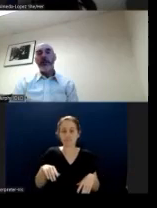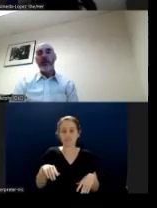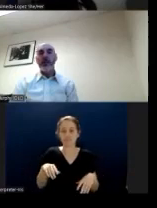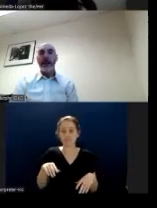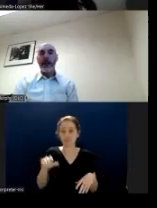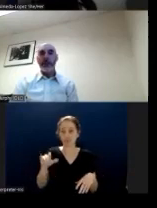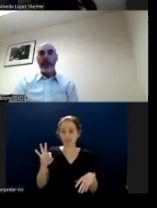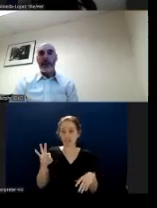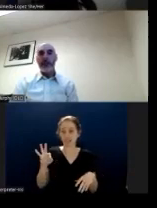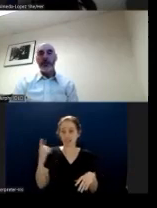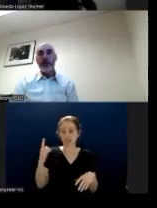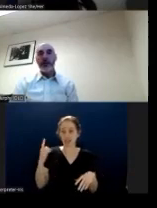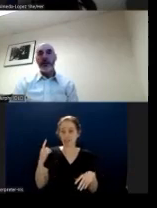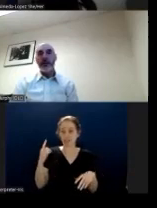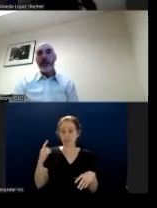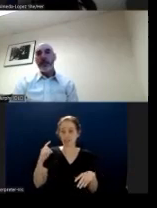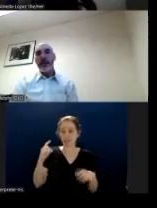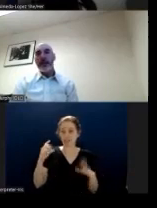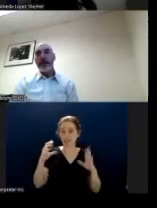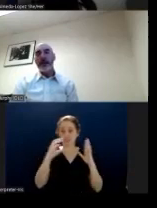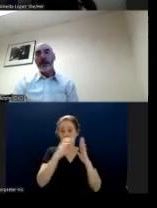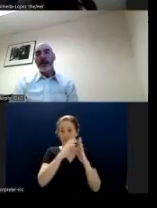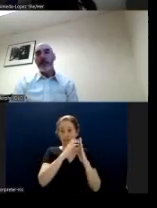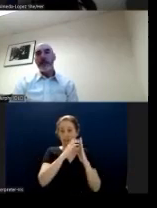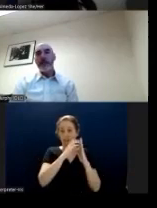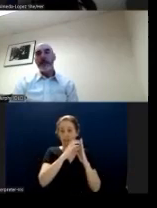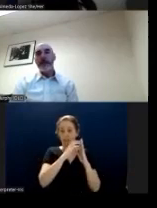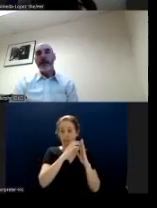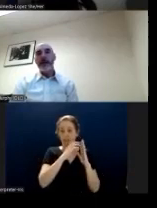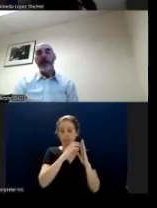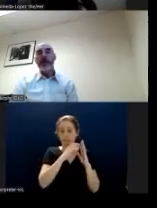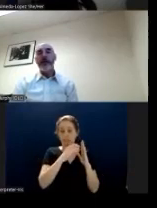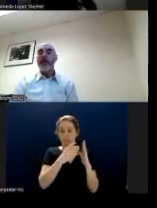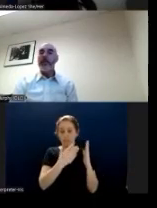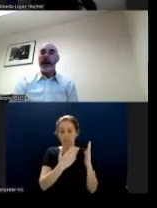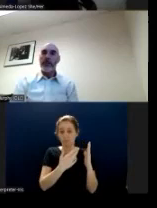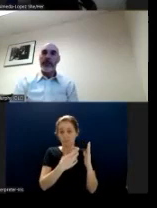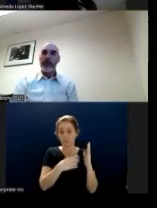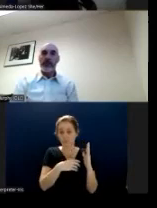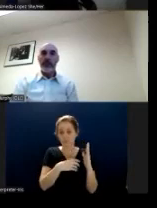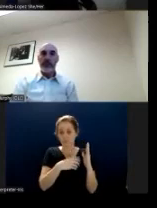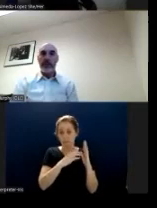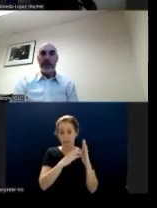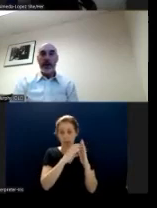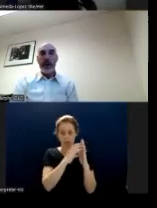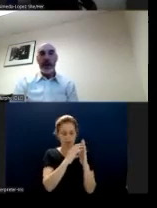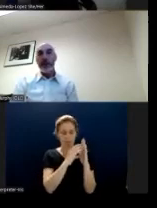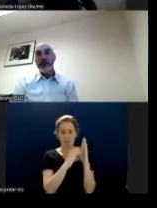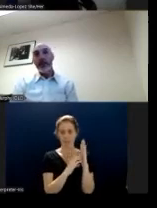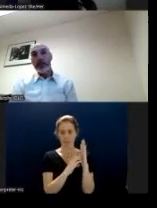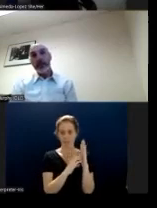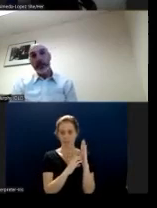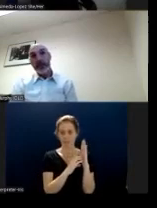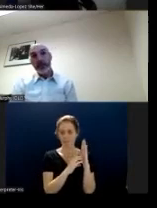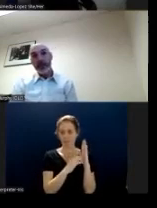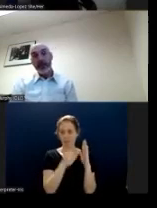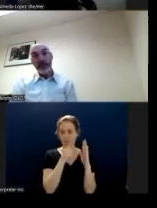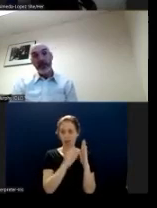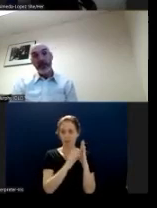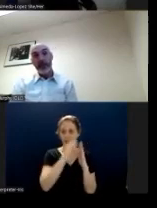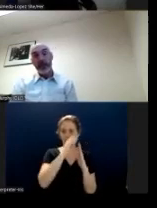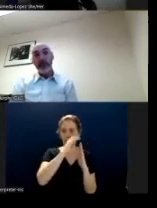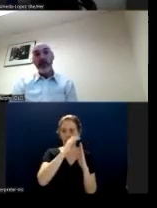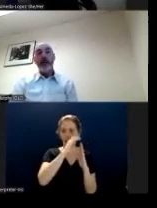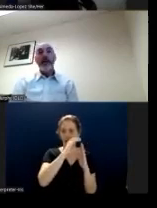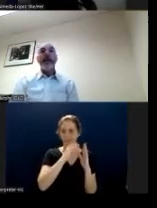any protruding objects should be, the bottom of it should be no higher than 27 inches off of